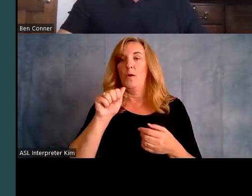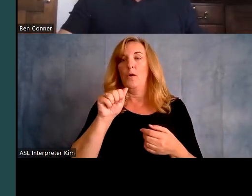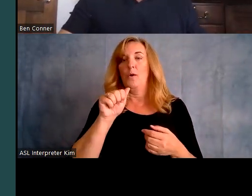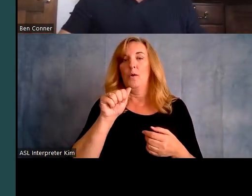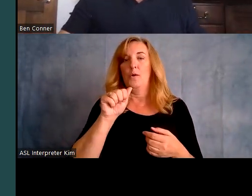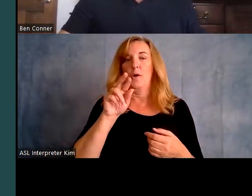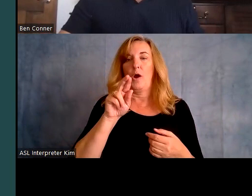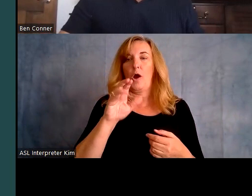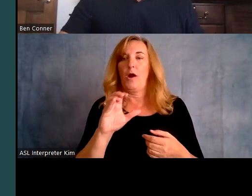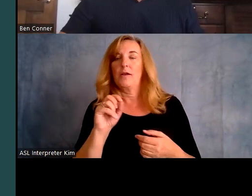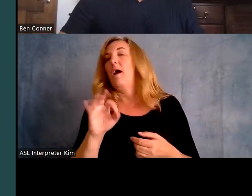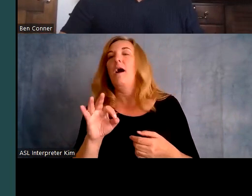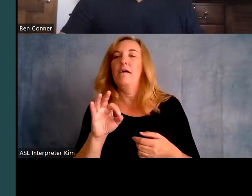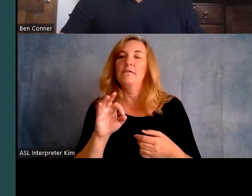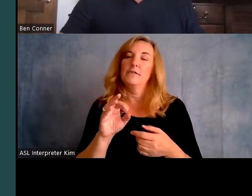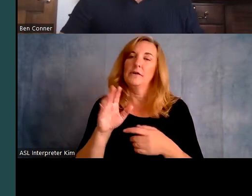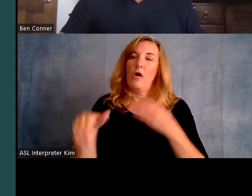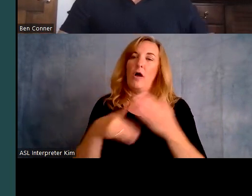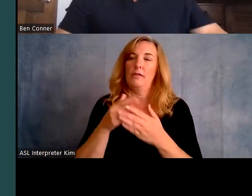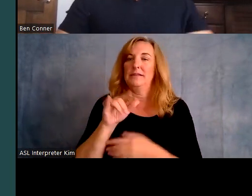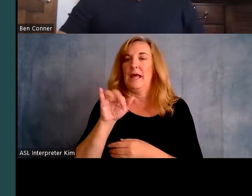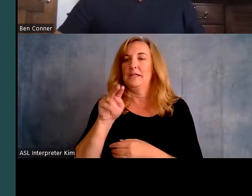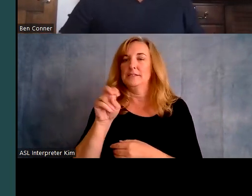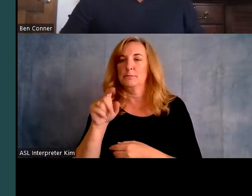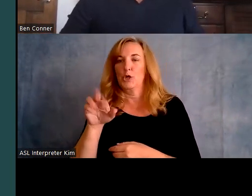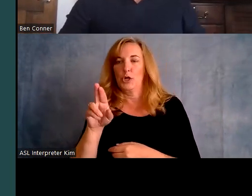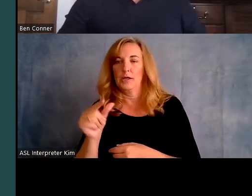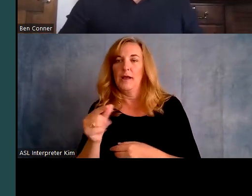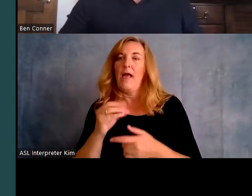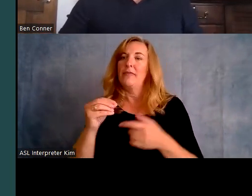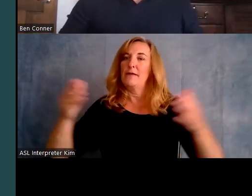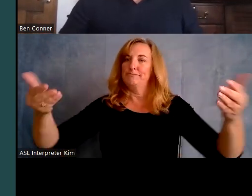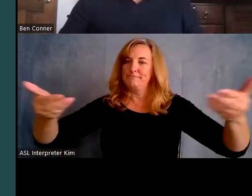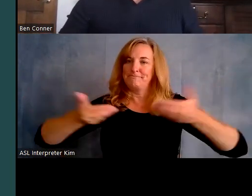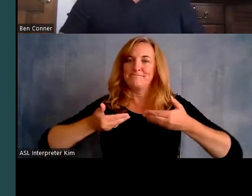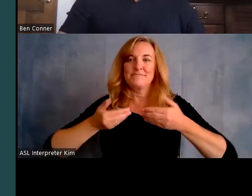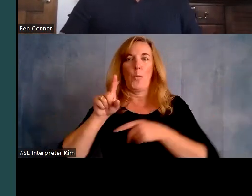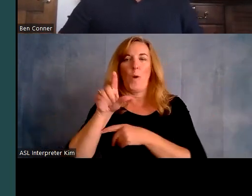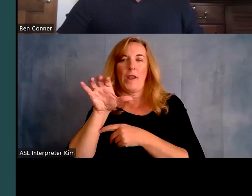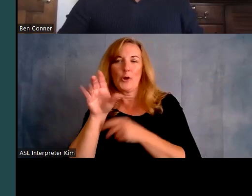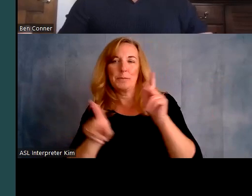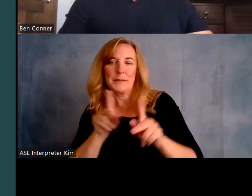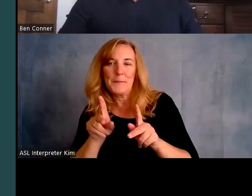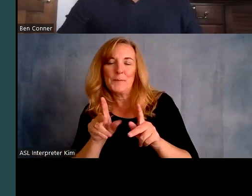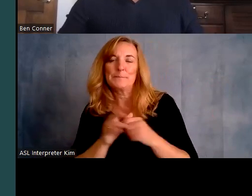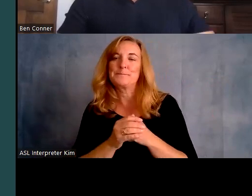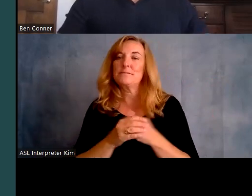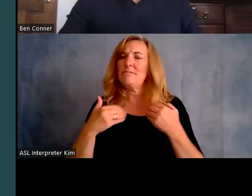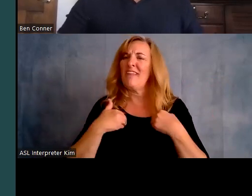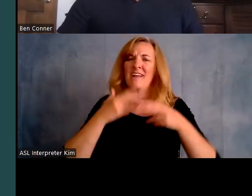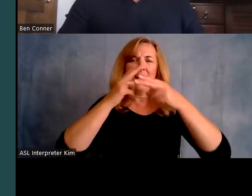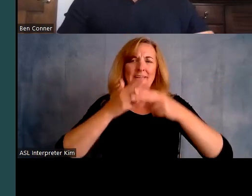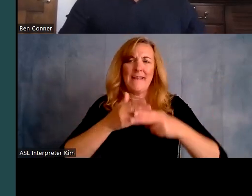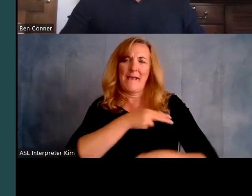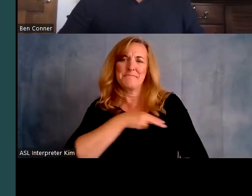Greater Williamsburg, about 100 people. And they made name tags, and they made